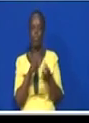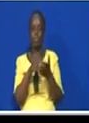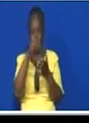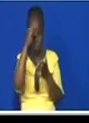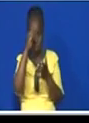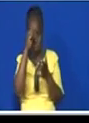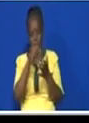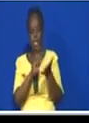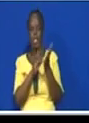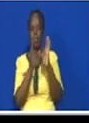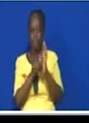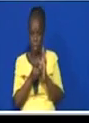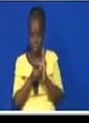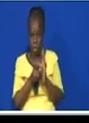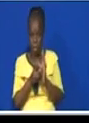at.